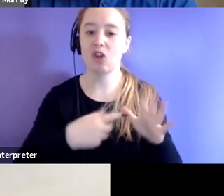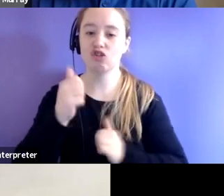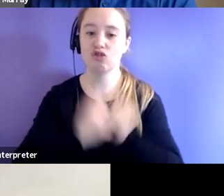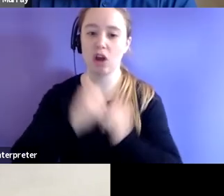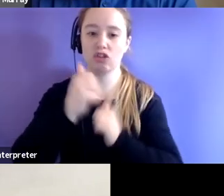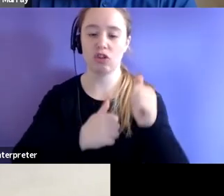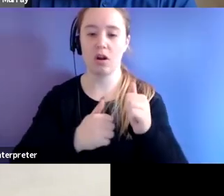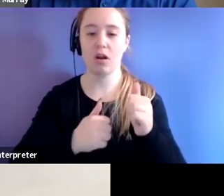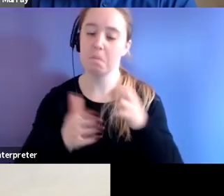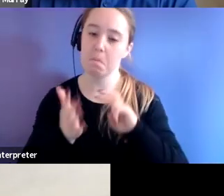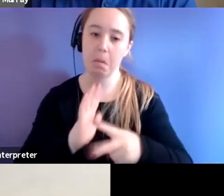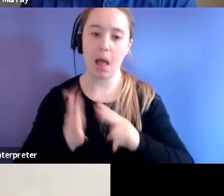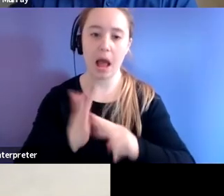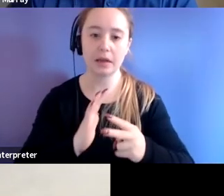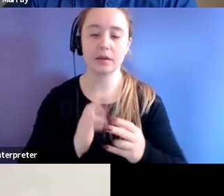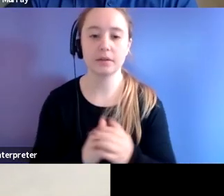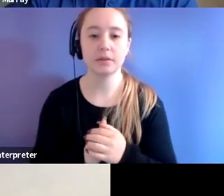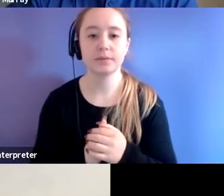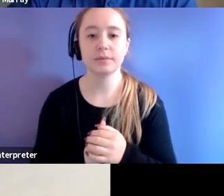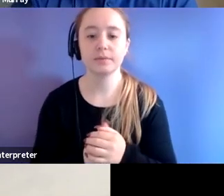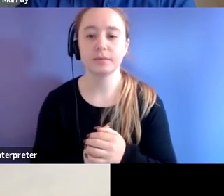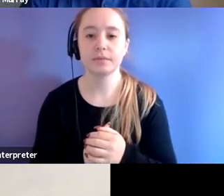What is the things that we need to consider?